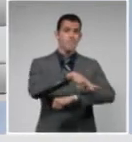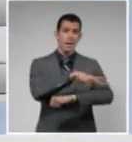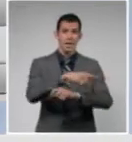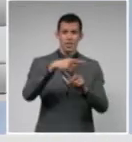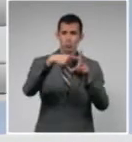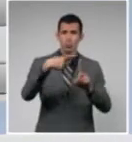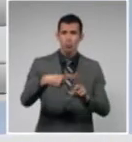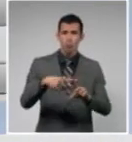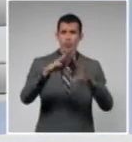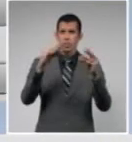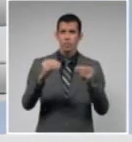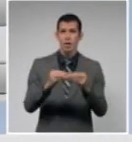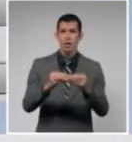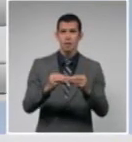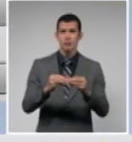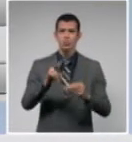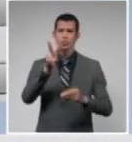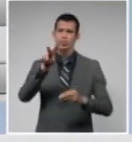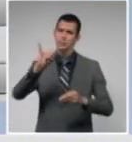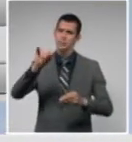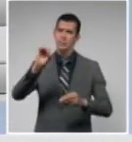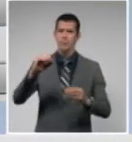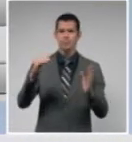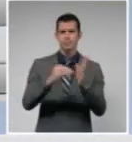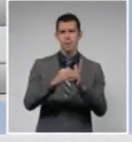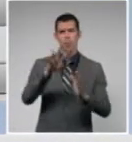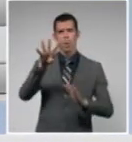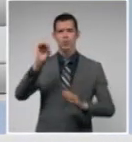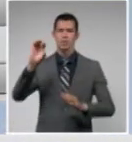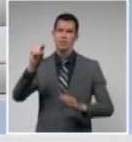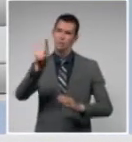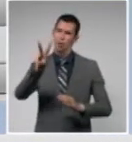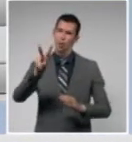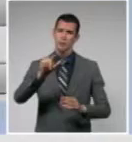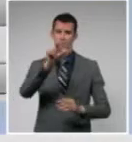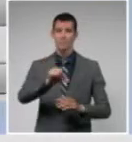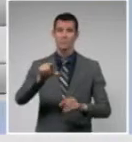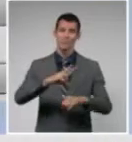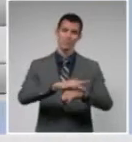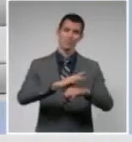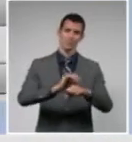260,412 people were diagnosed with the virus, for a total of